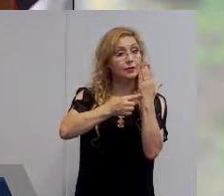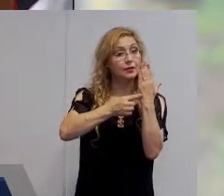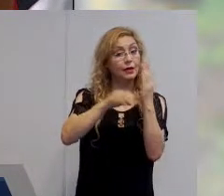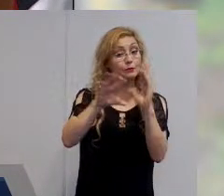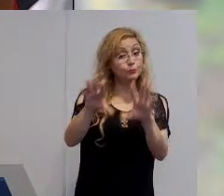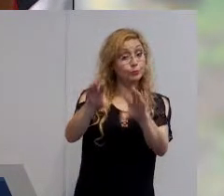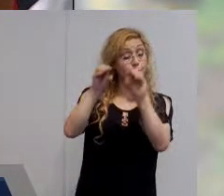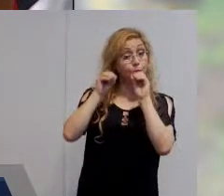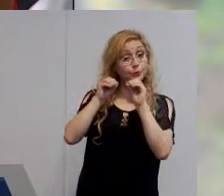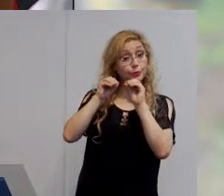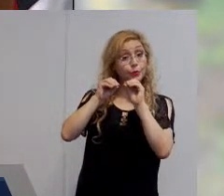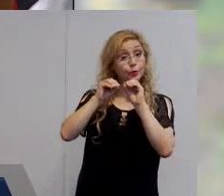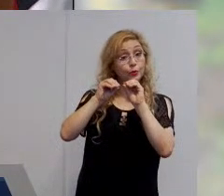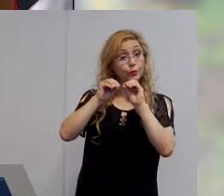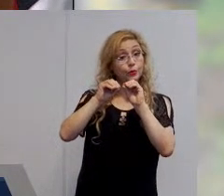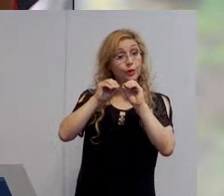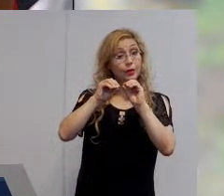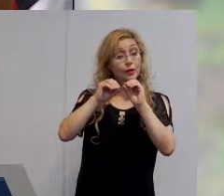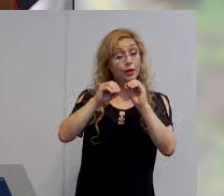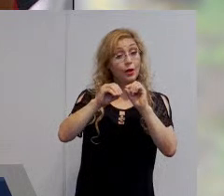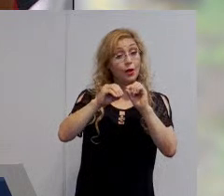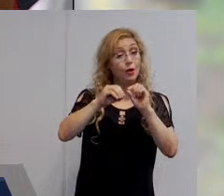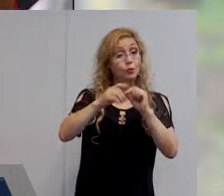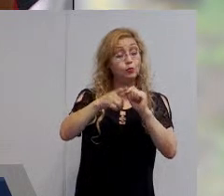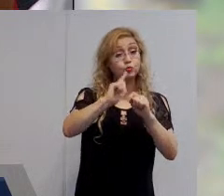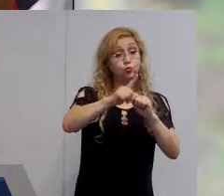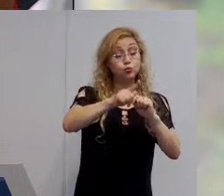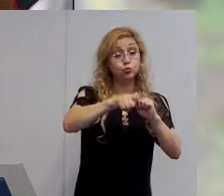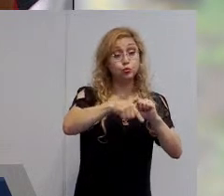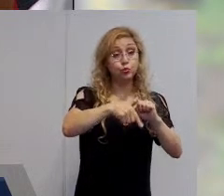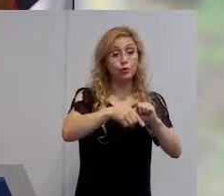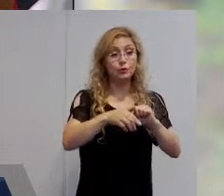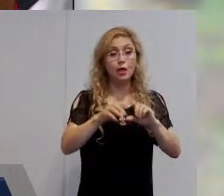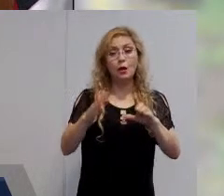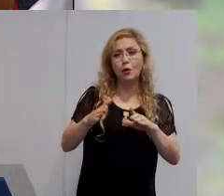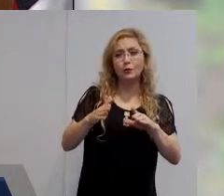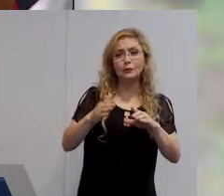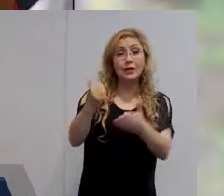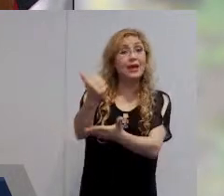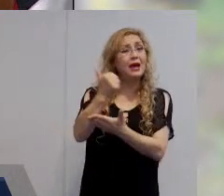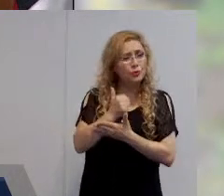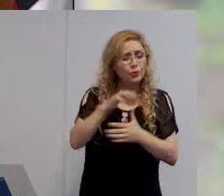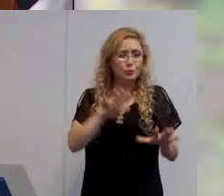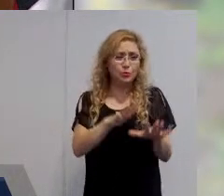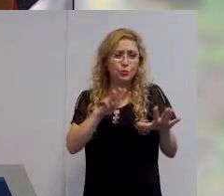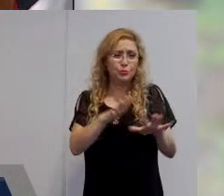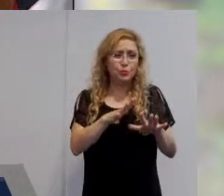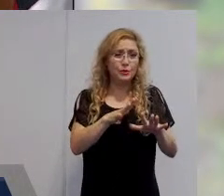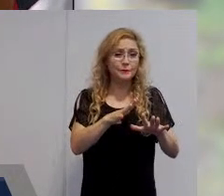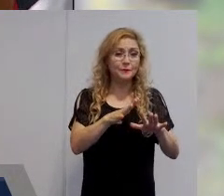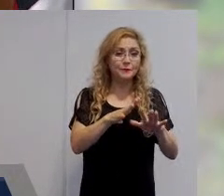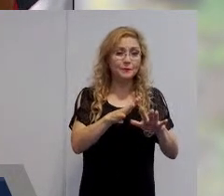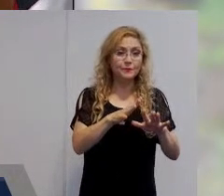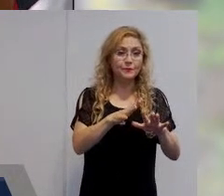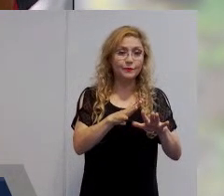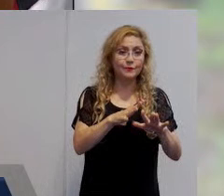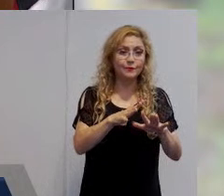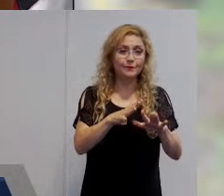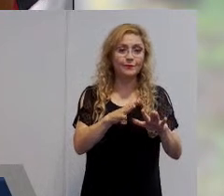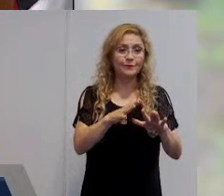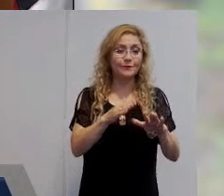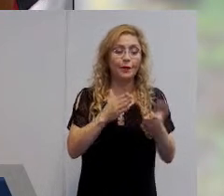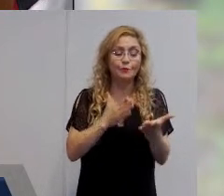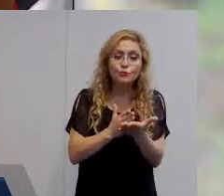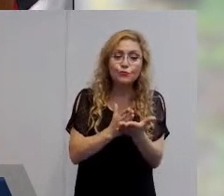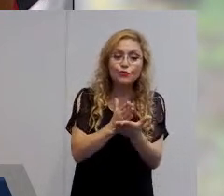in order to acquire farming machinery or machinery that may help efforts